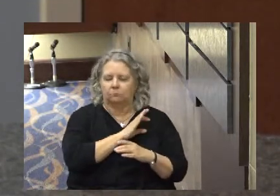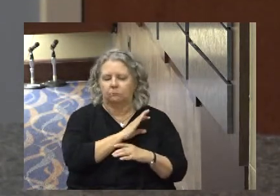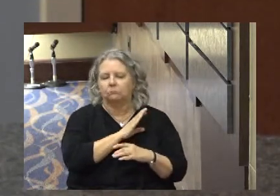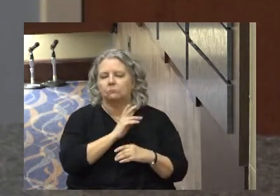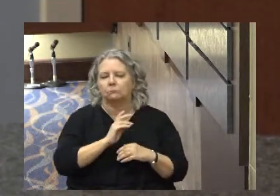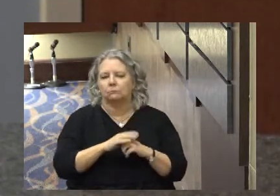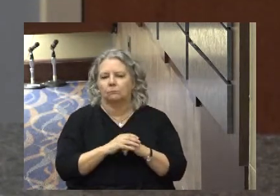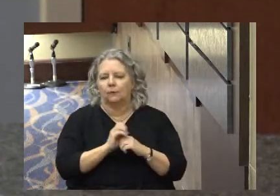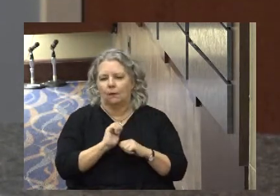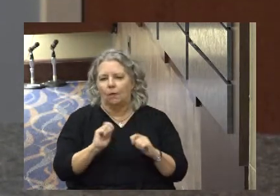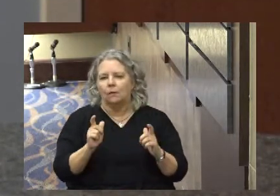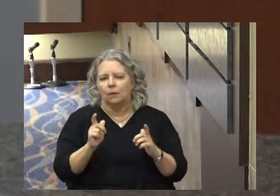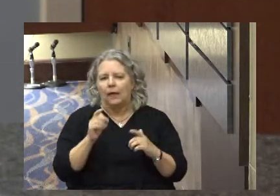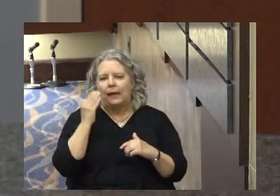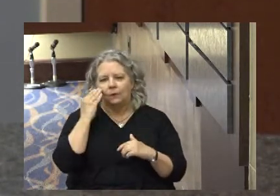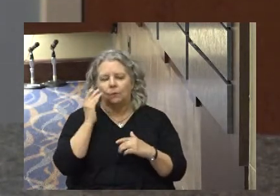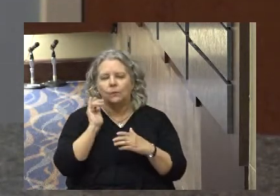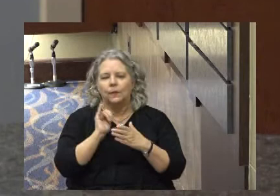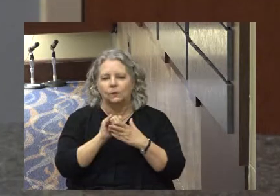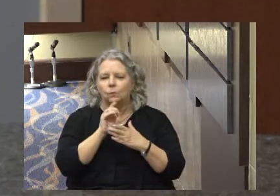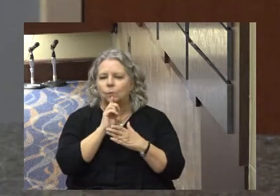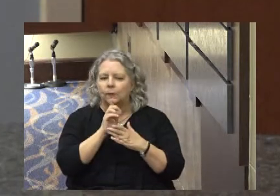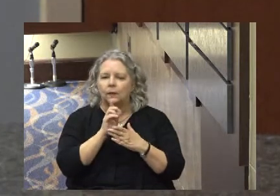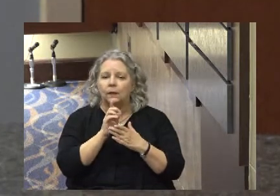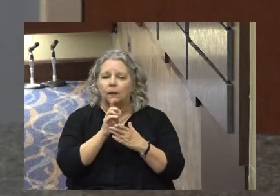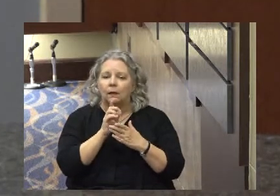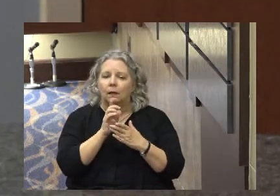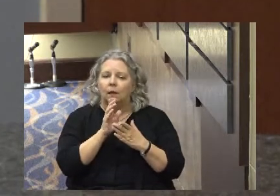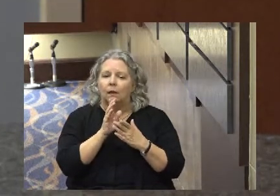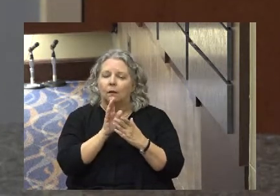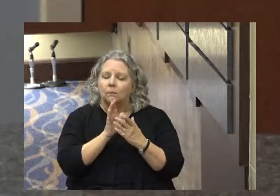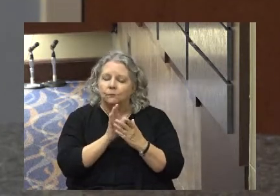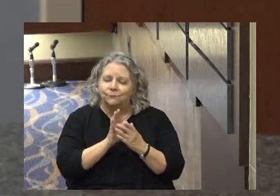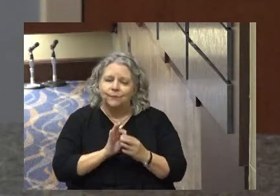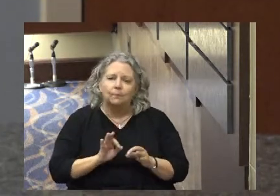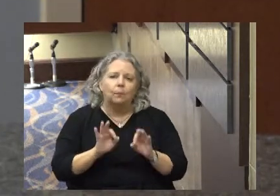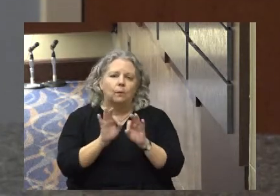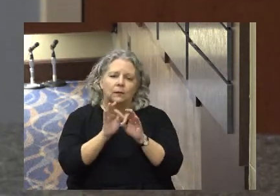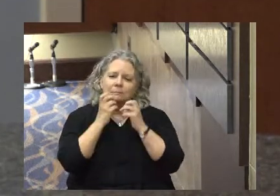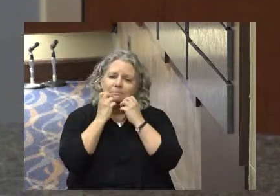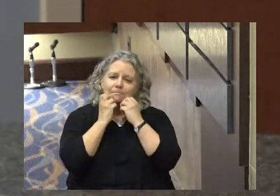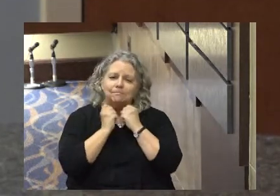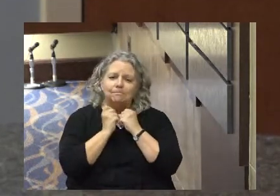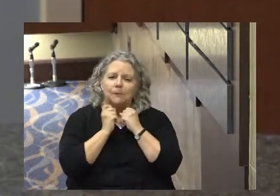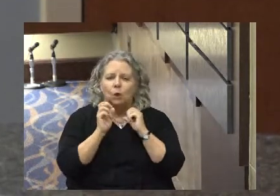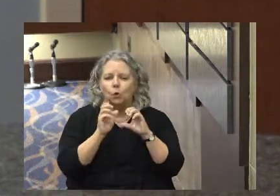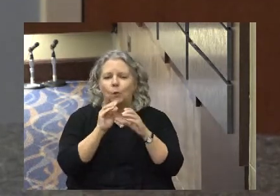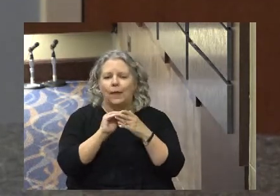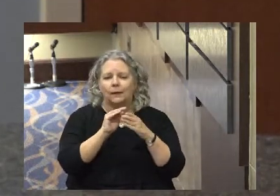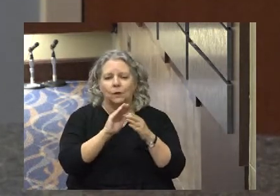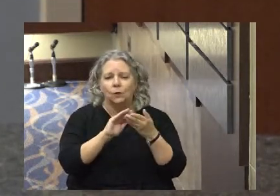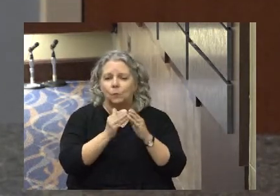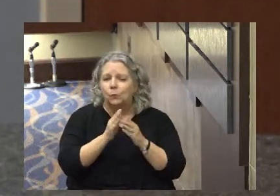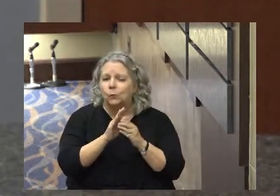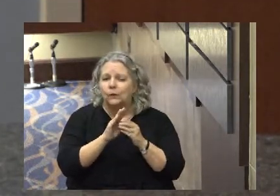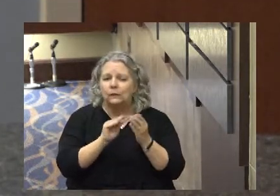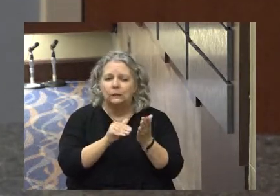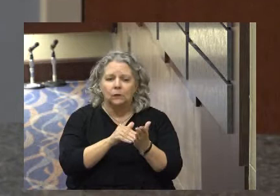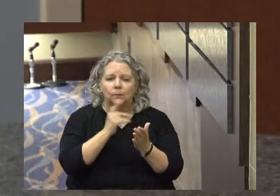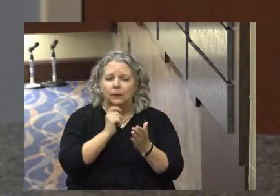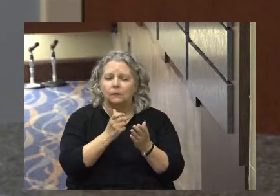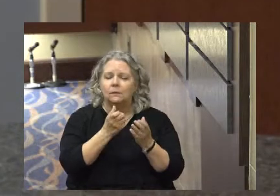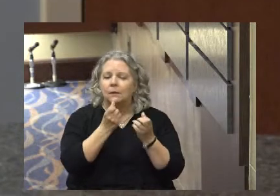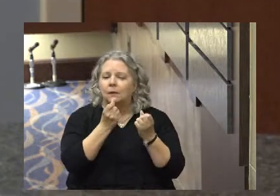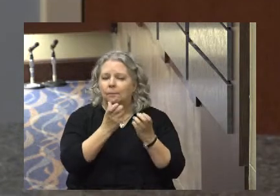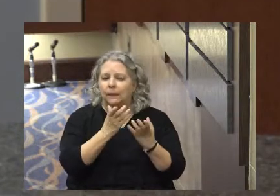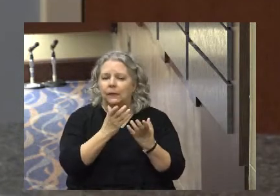poignant in doing it at the community centers, because that is where a lot of neighborhoods are focused around and gather. I think the fact